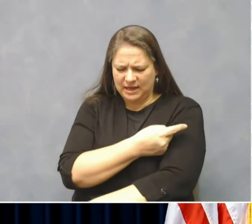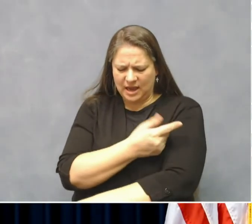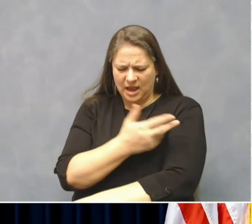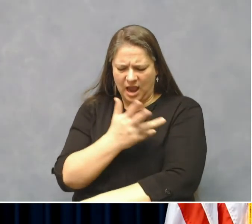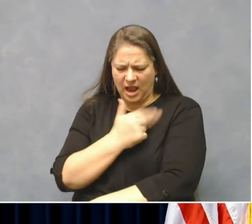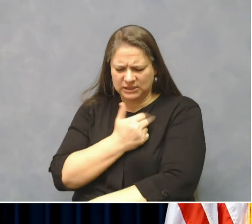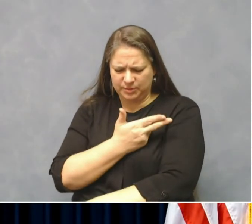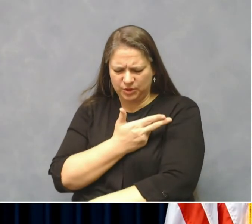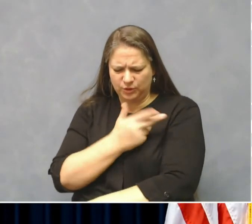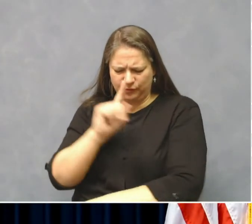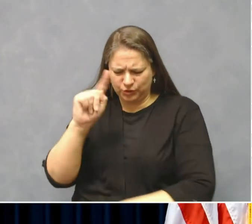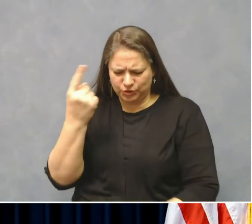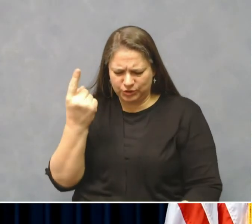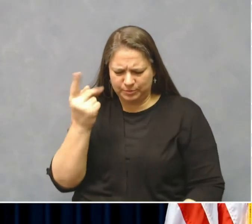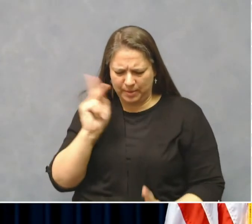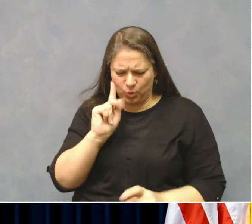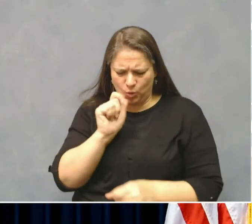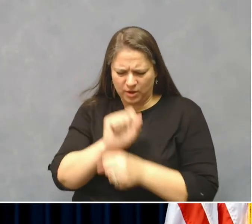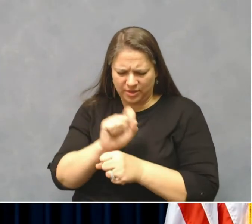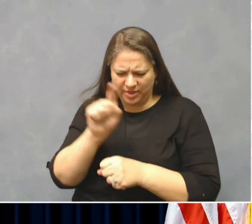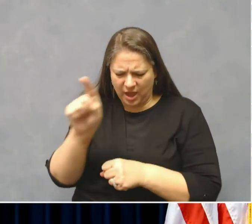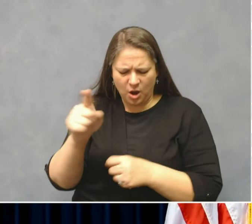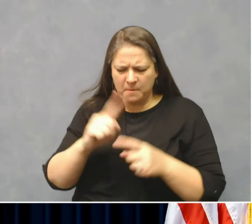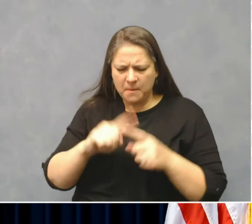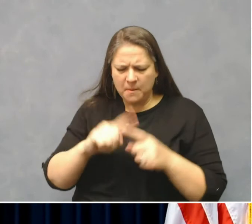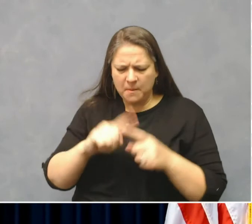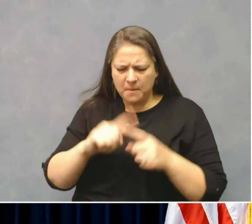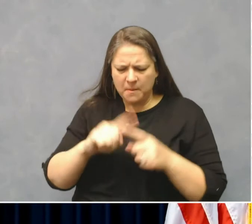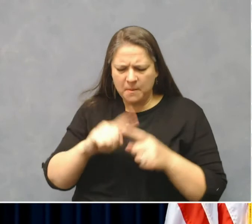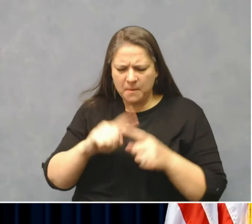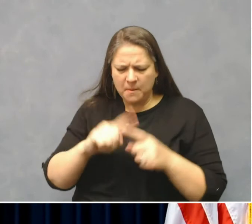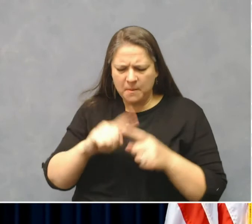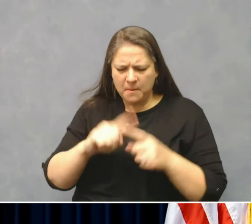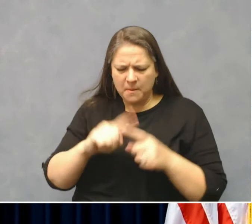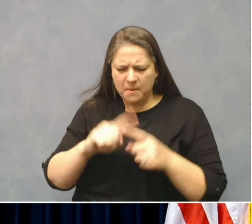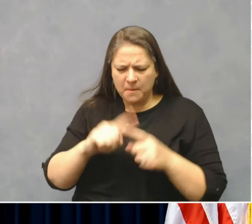so. But what's in the works for the vaccine plan for